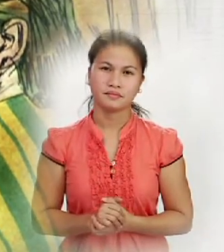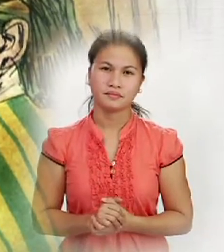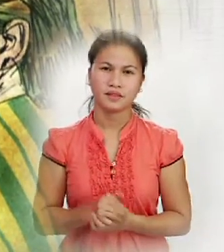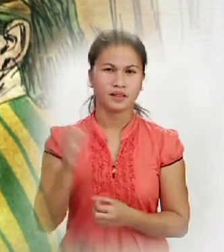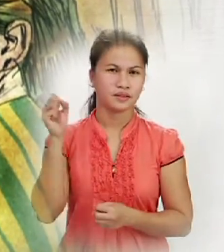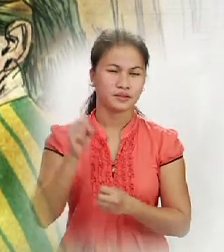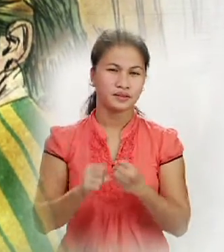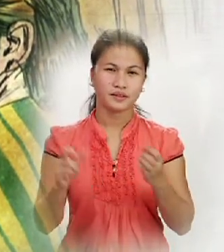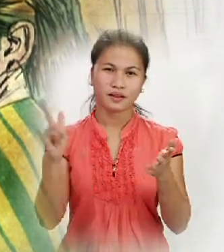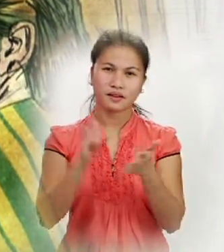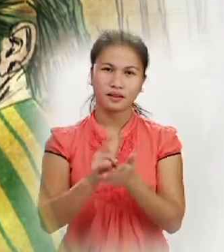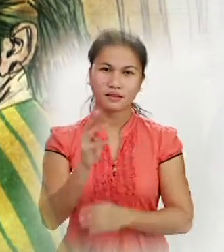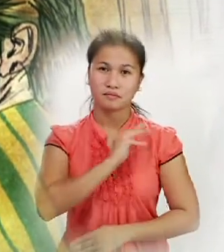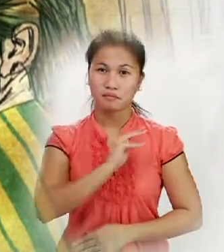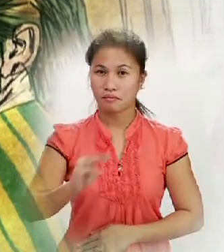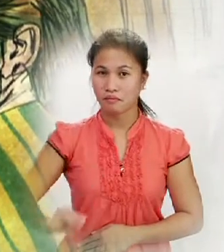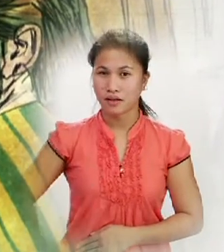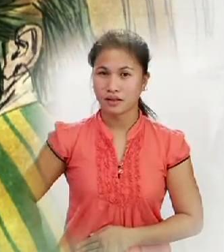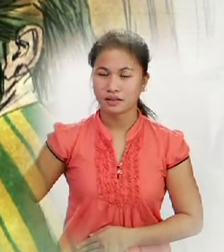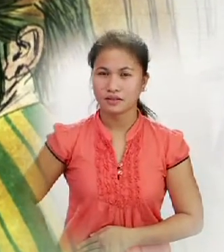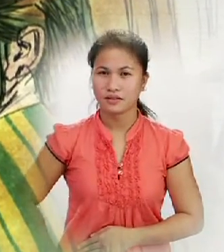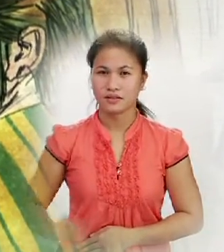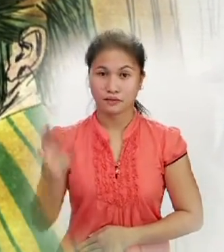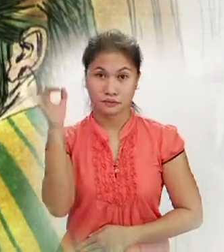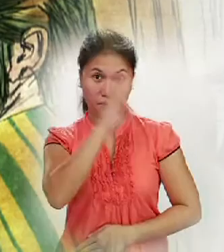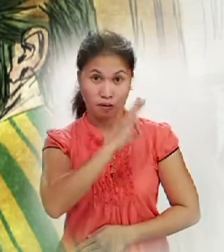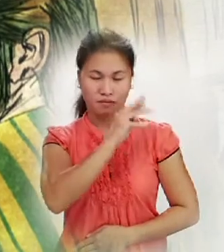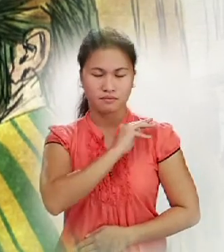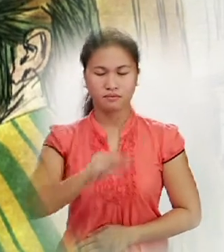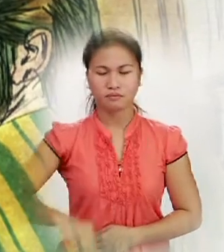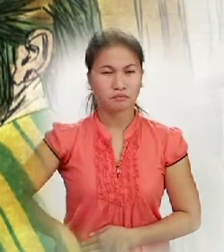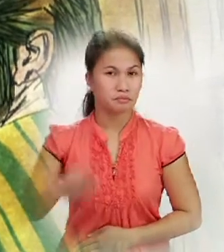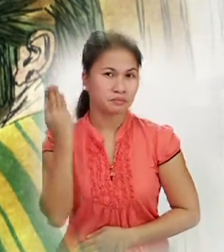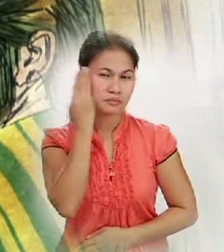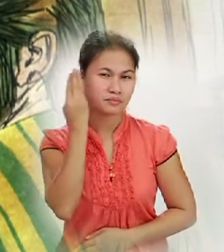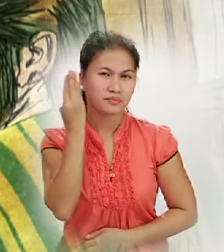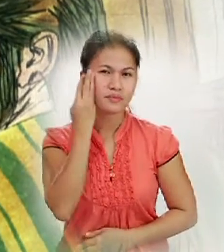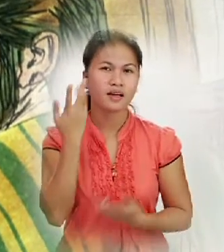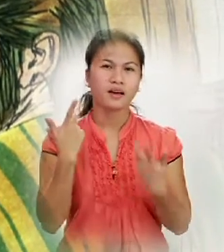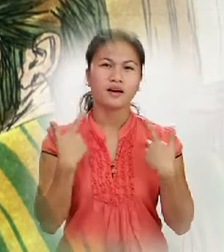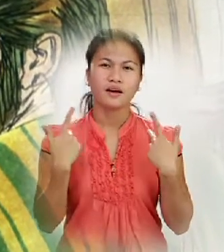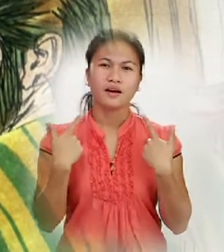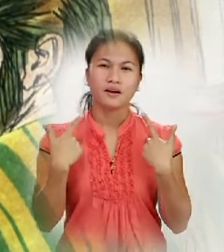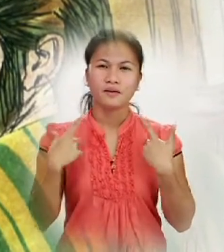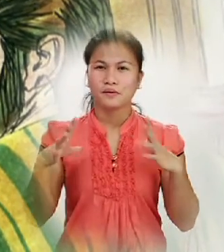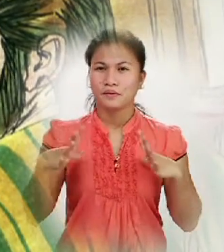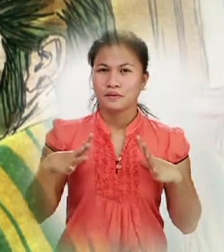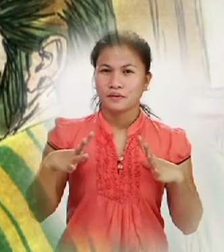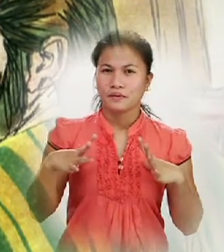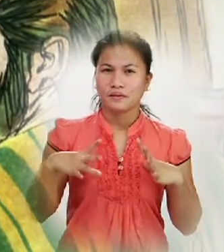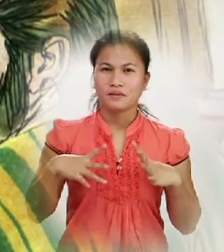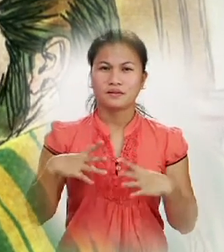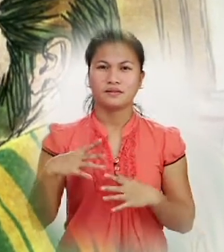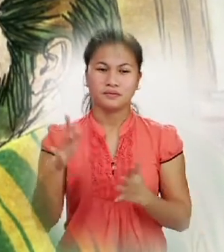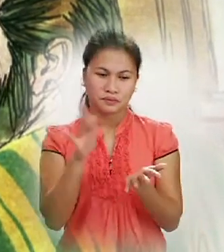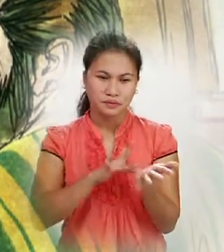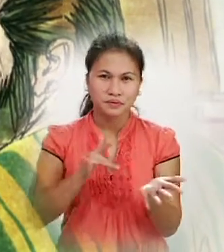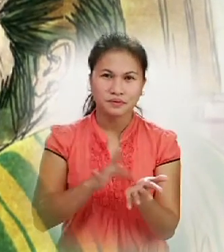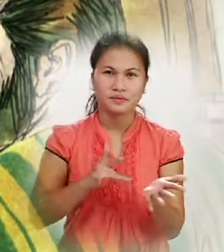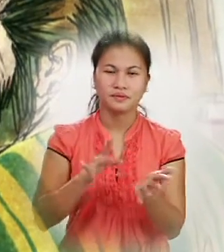this master, this false master, takes his time, taking